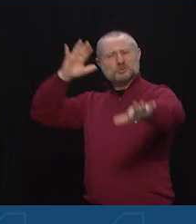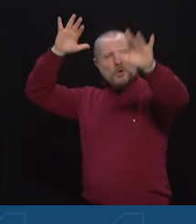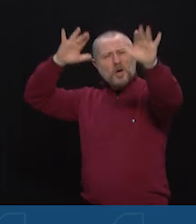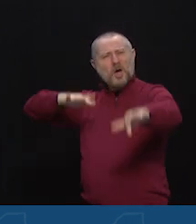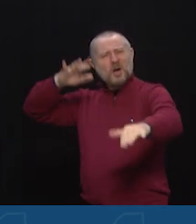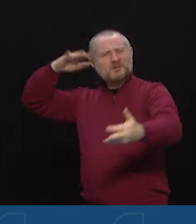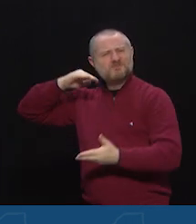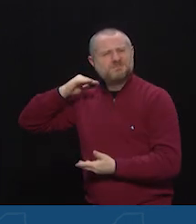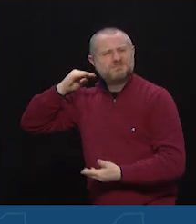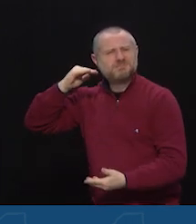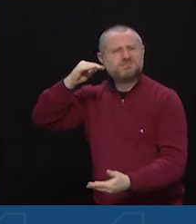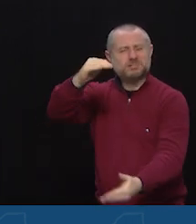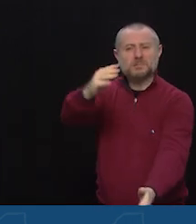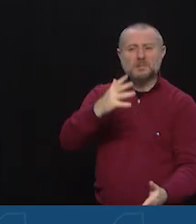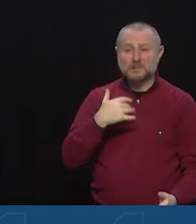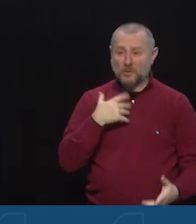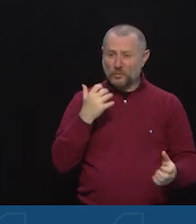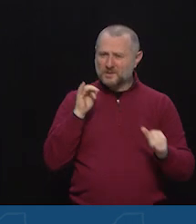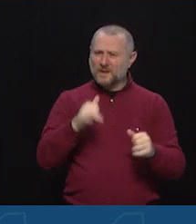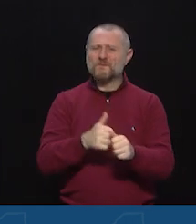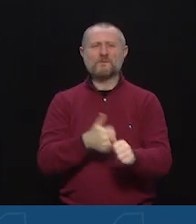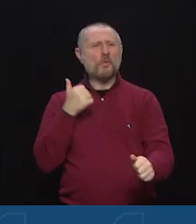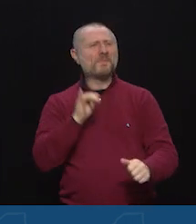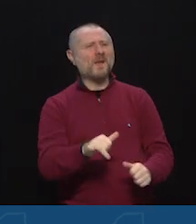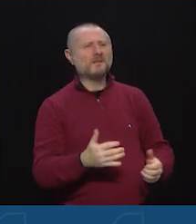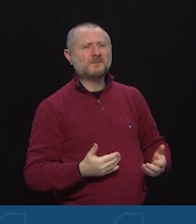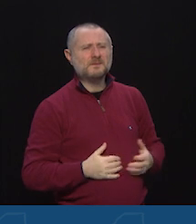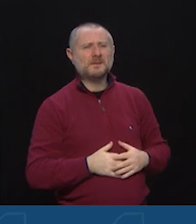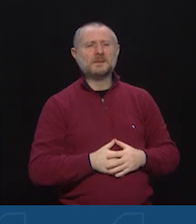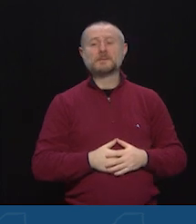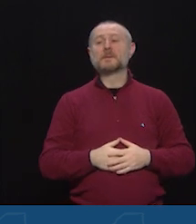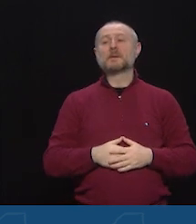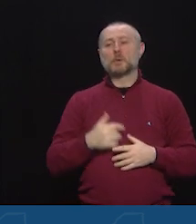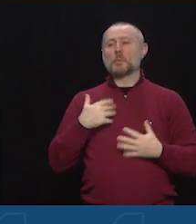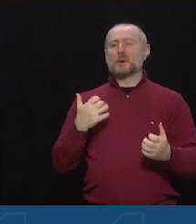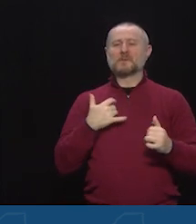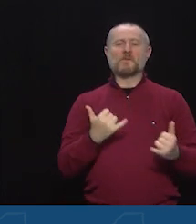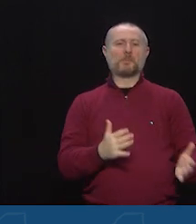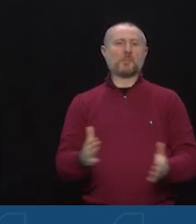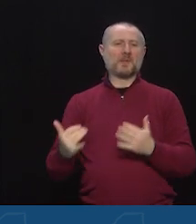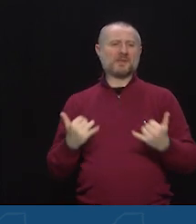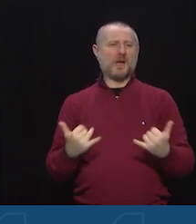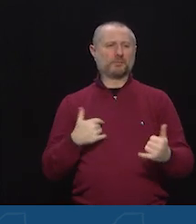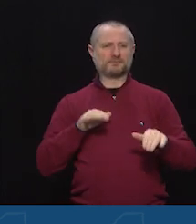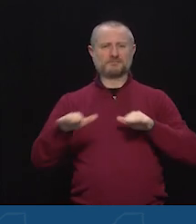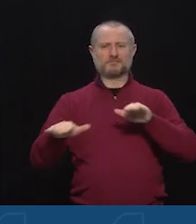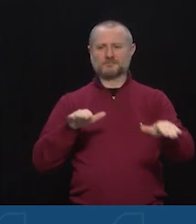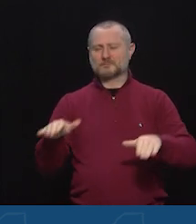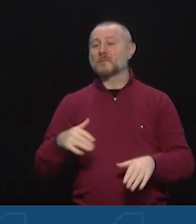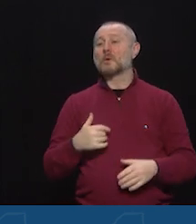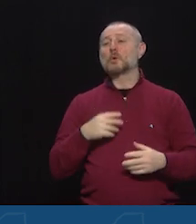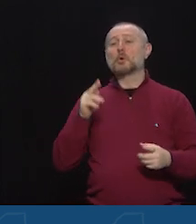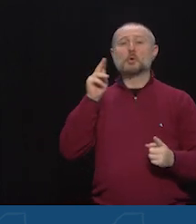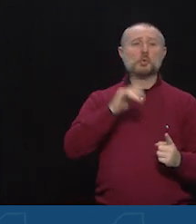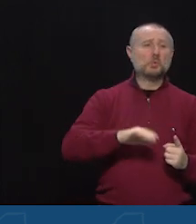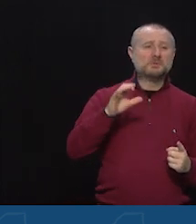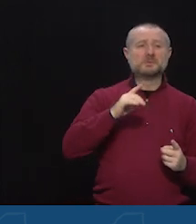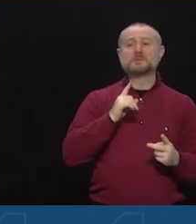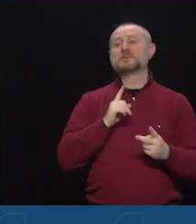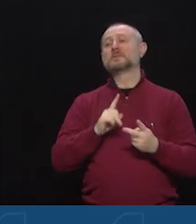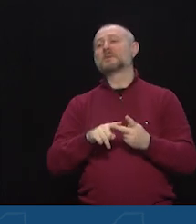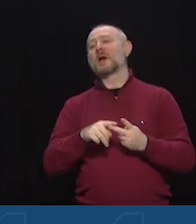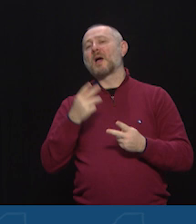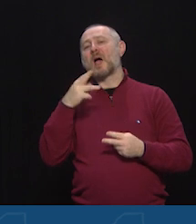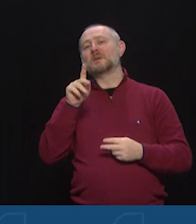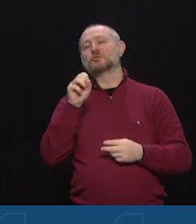totally avoidable, and that's what we're talking about here right now, and the preparation we need to have. New York City and the lower Hudson Valley are getting slightly